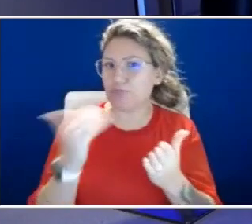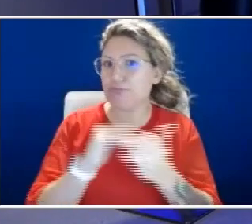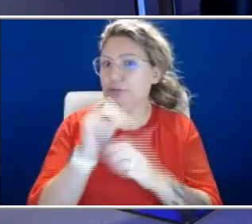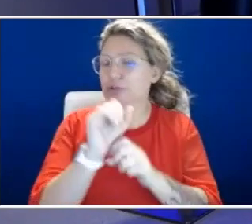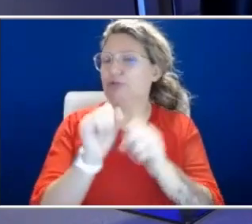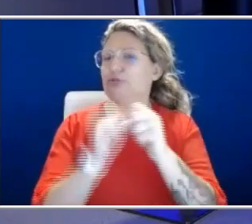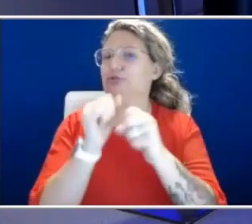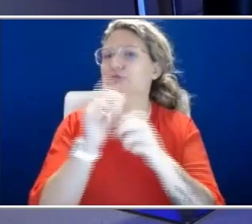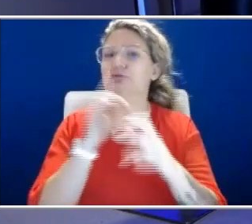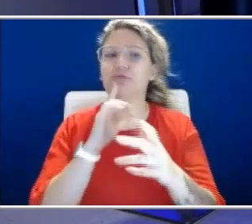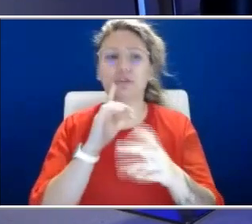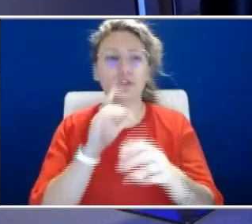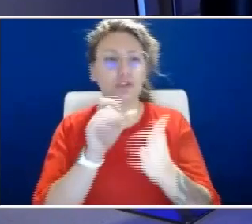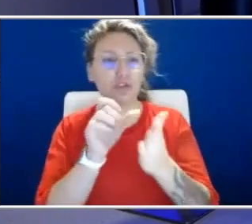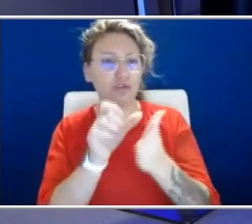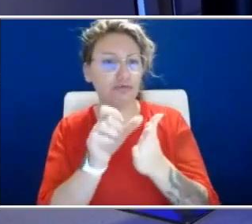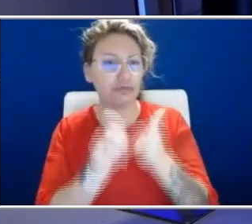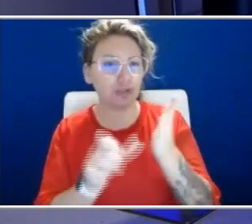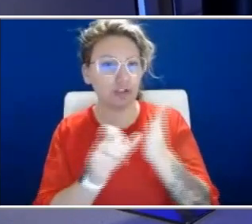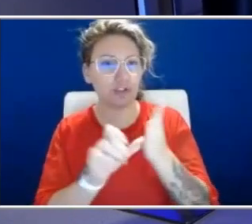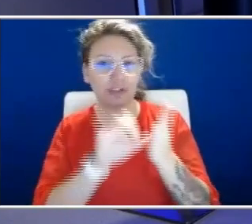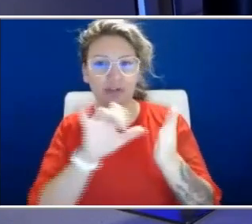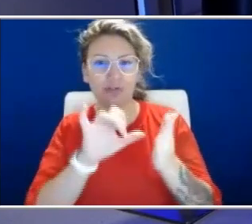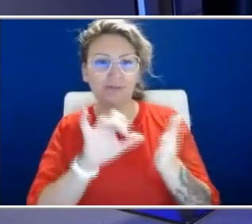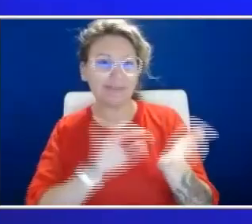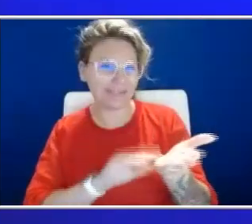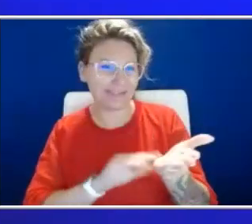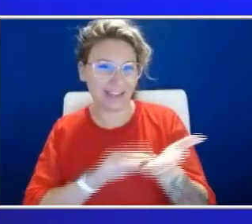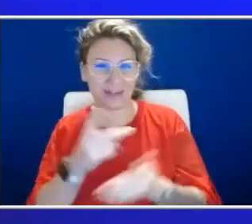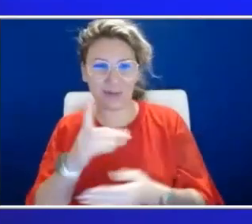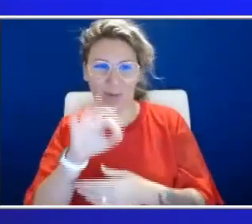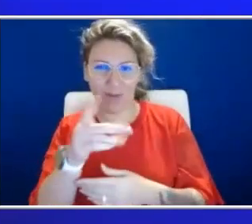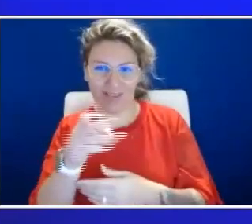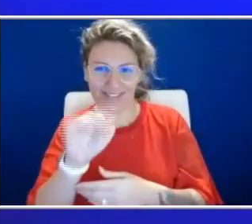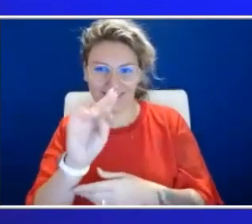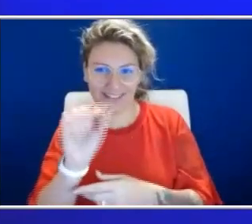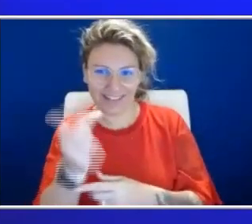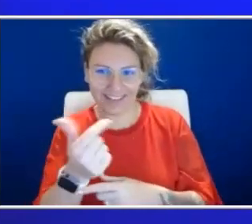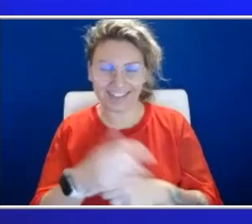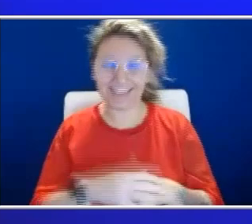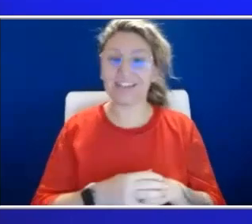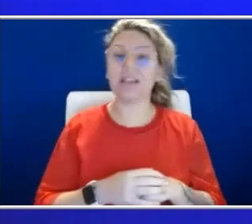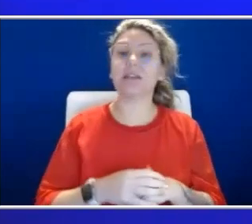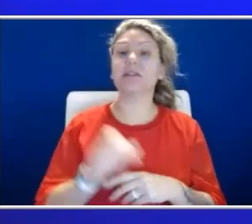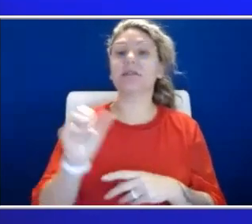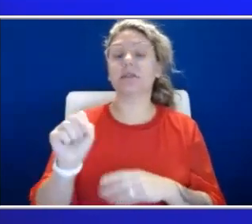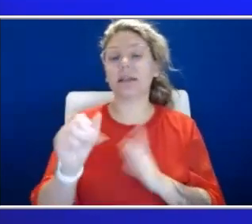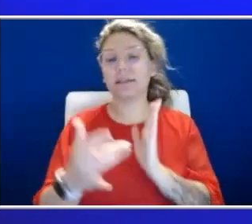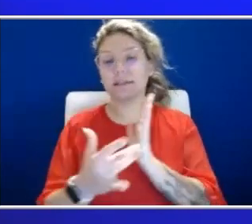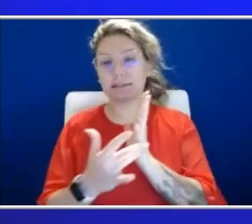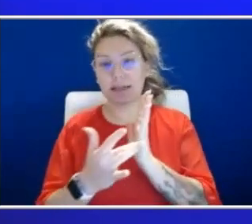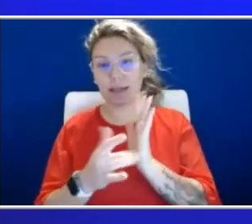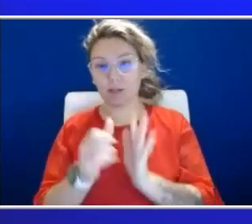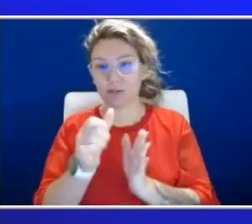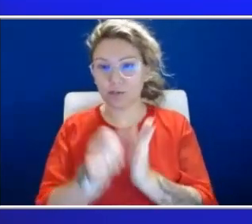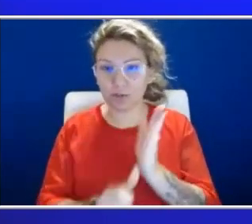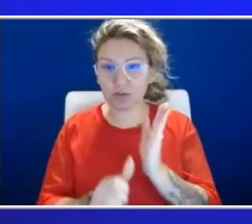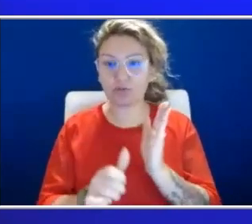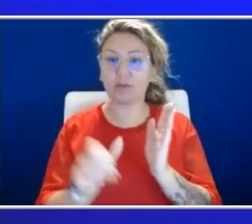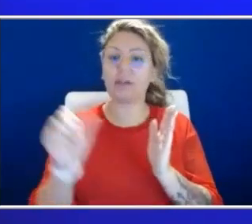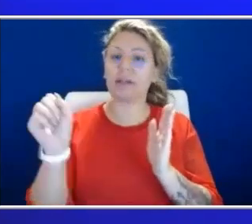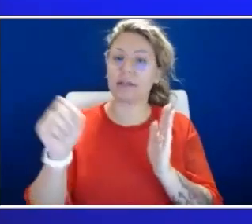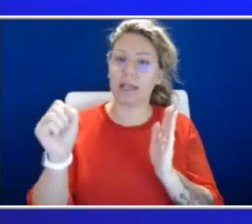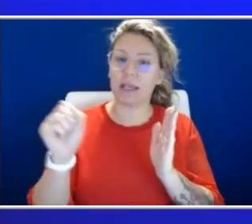to go with Julie Holding for that. Dr. Holding, excuse me. Casual Friday. It's a very technical surgery, and so it does tend to